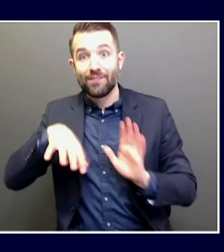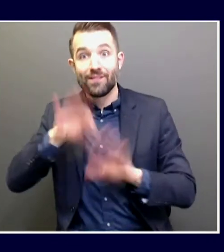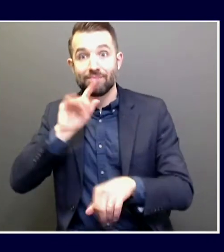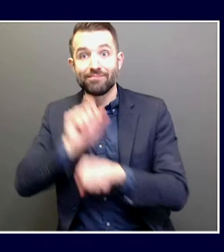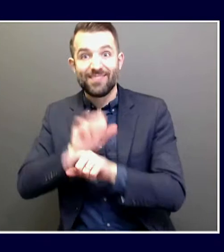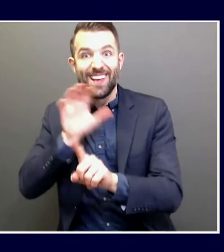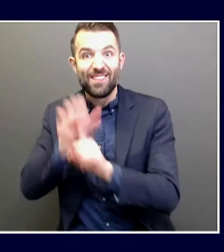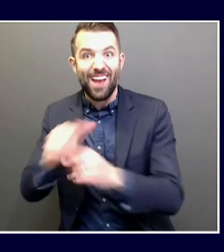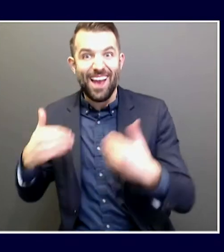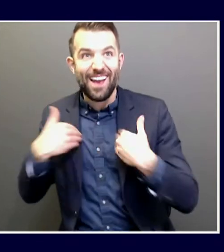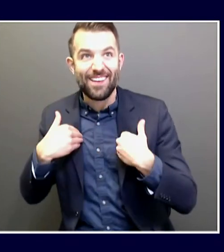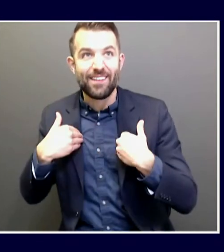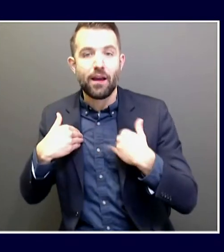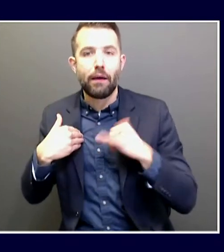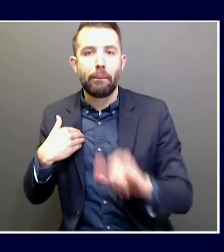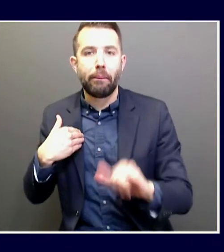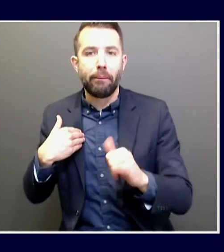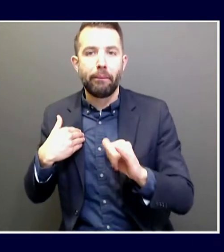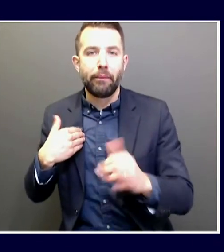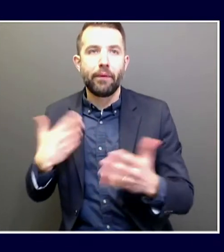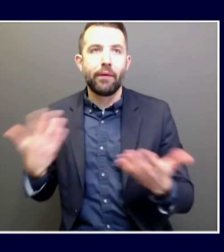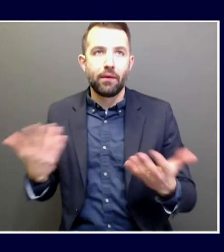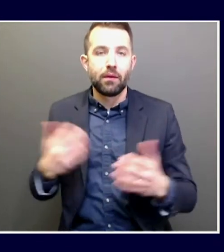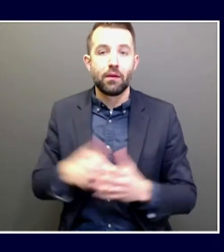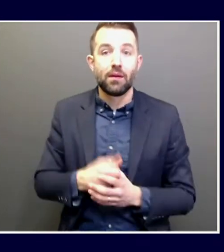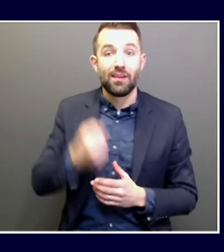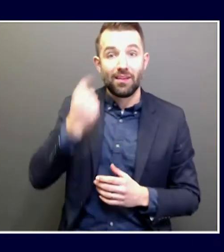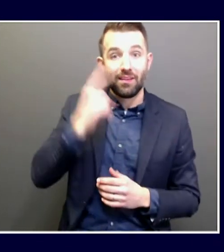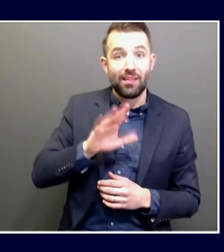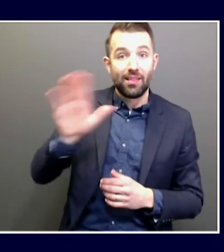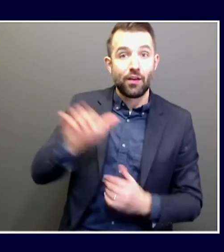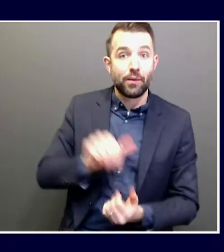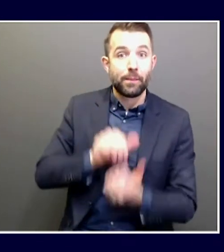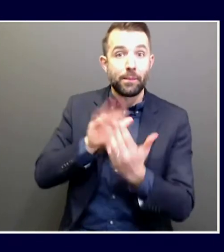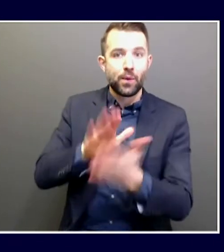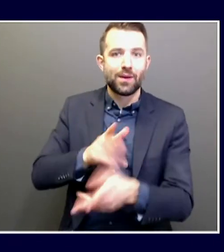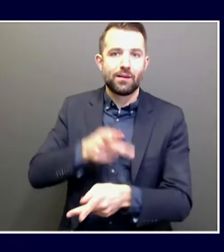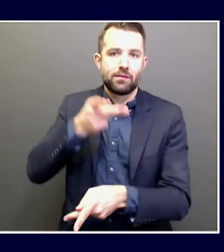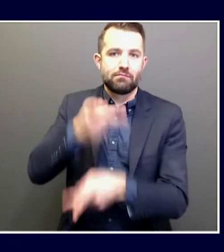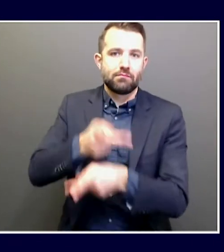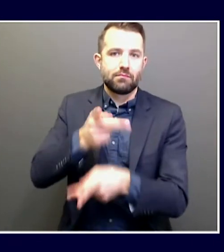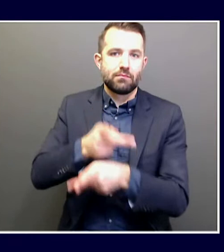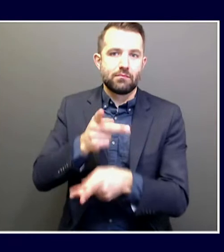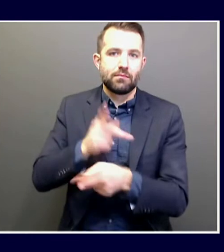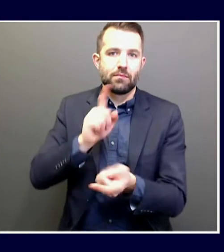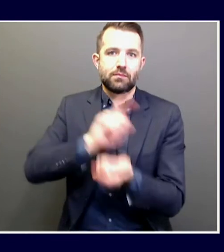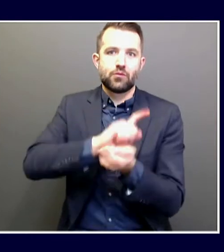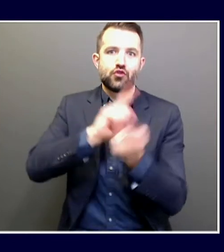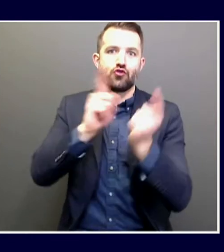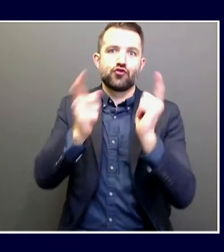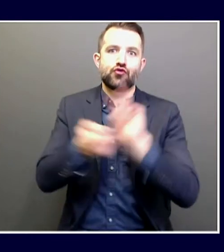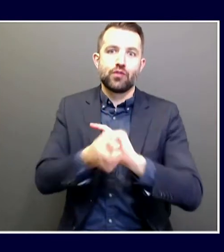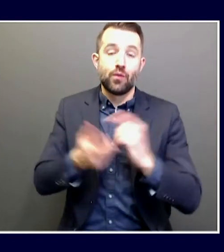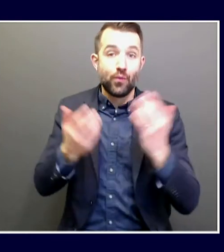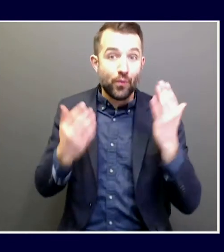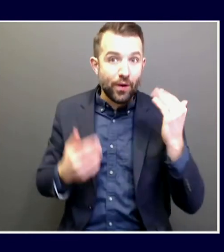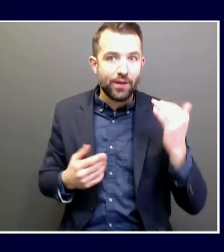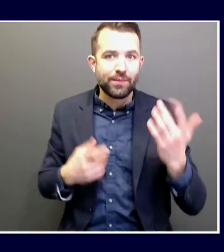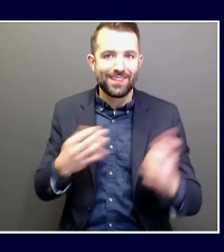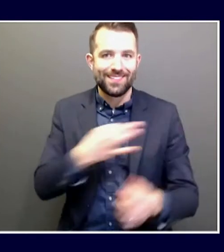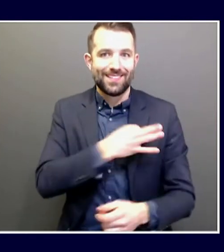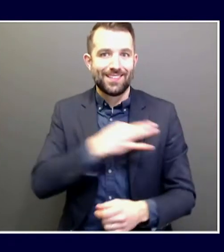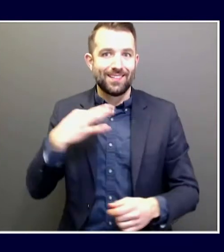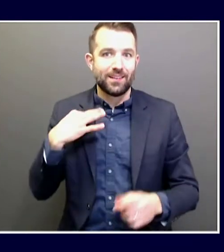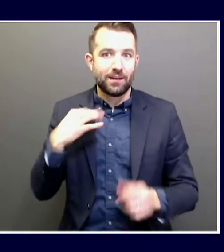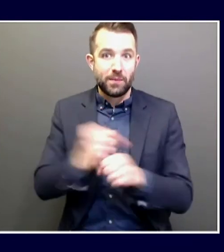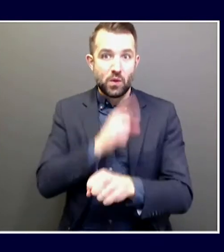ago, that changes the course that a hospital has to take from an infection control perspective, from a staffing perspective. If